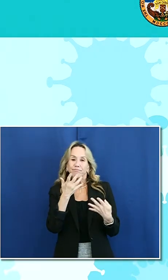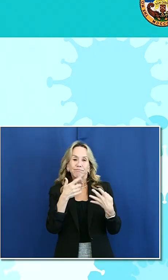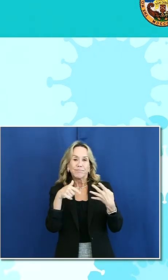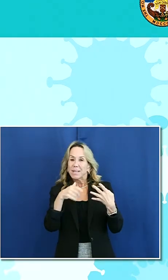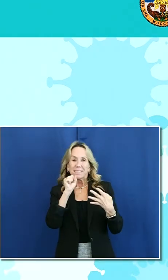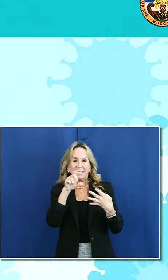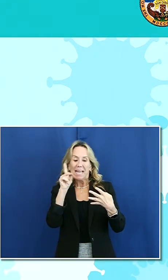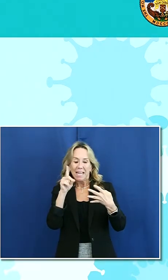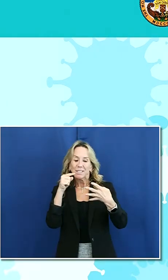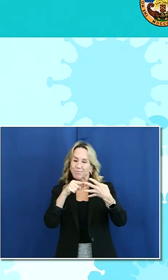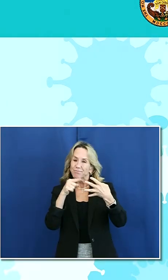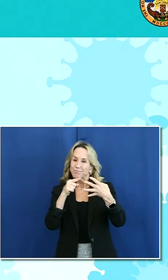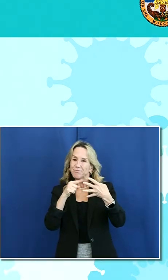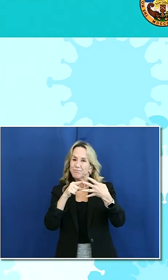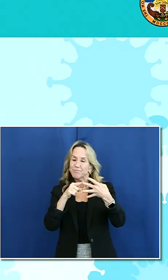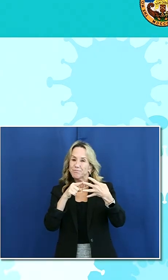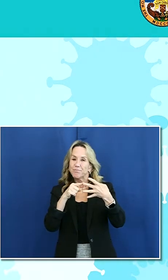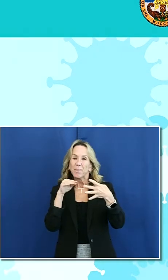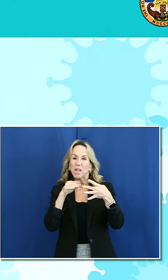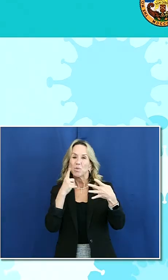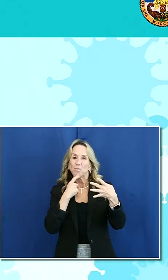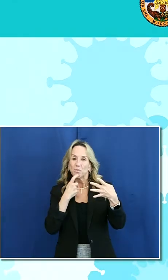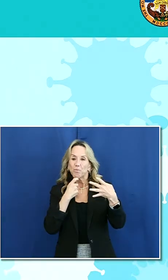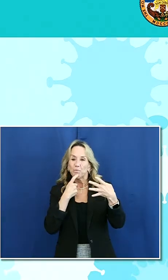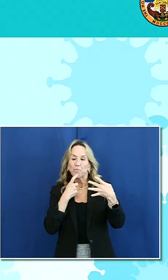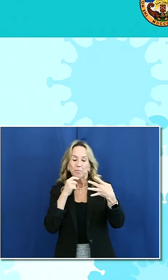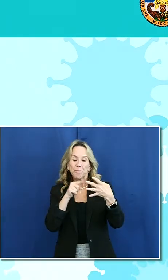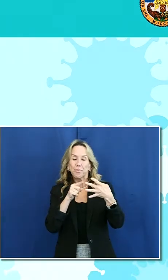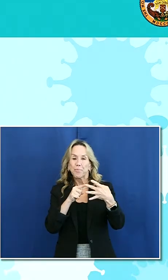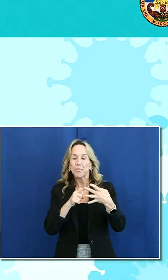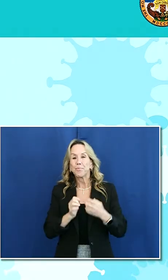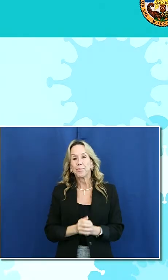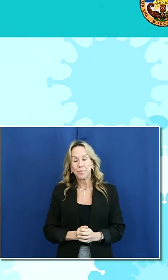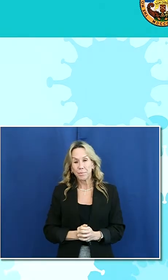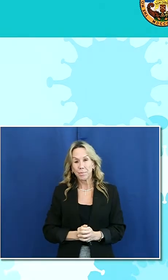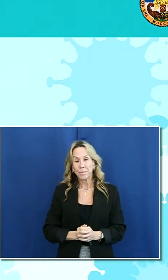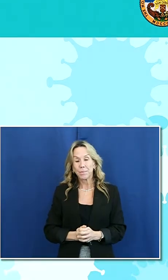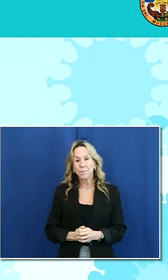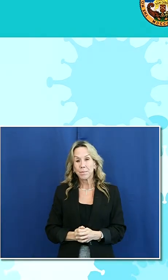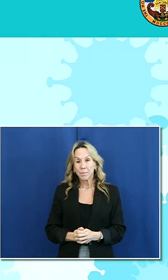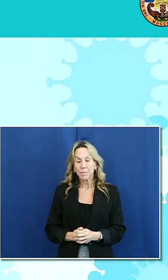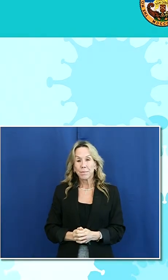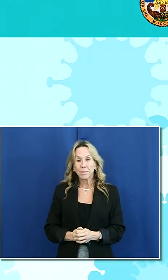Diego is in tier 2, which is the red category.